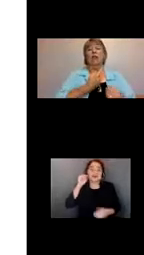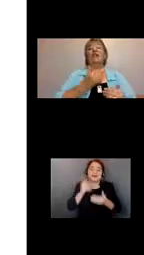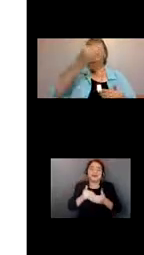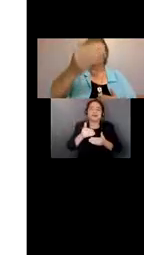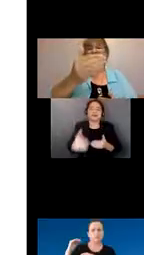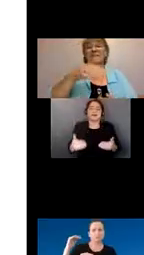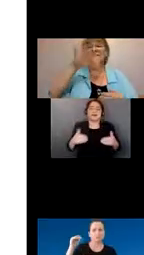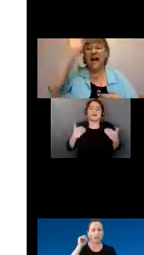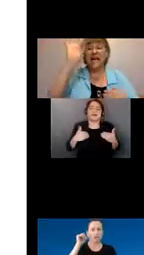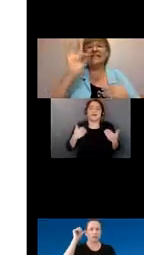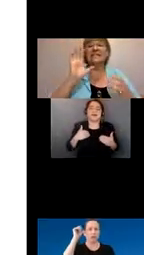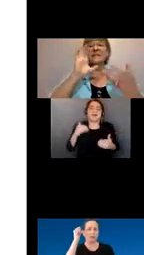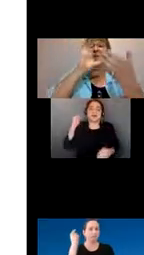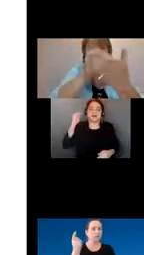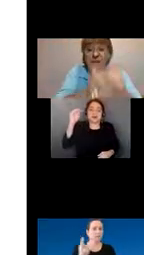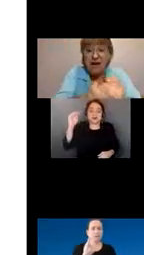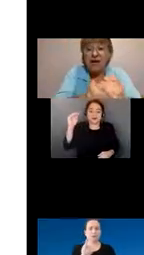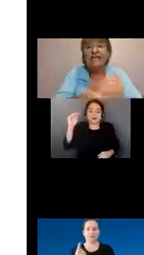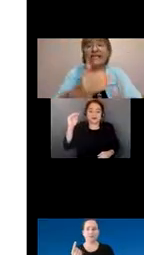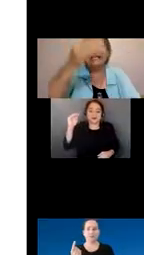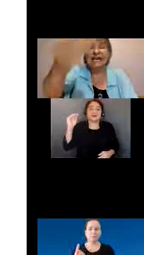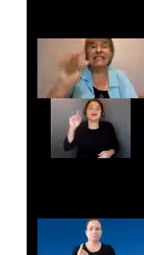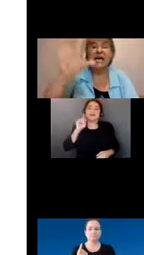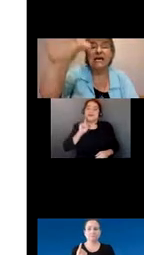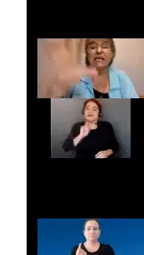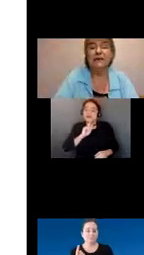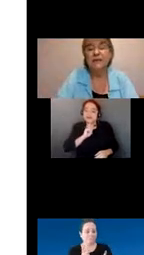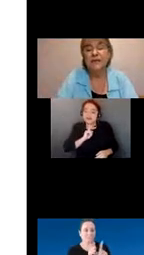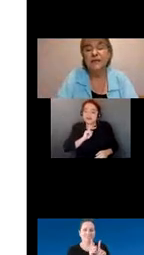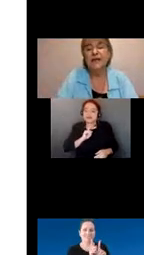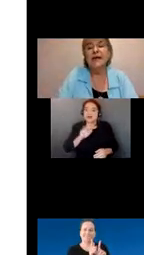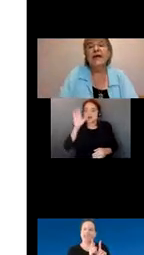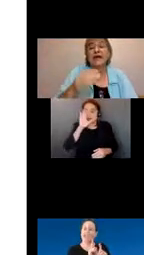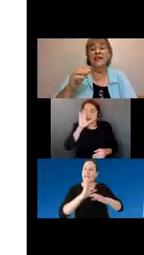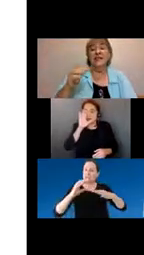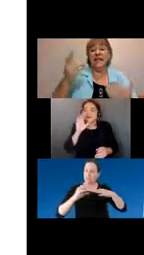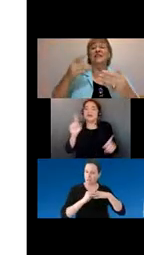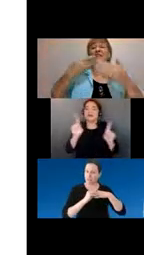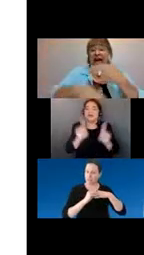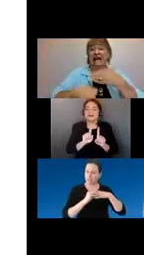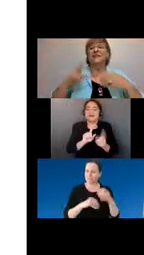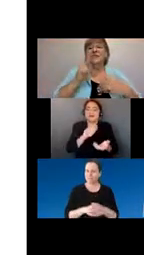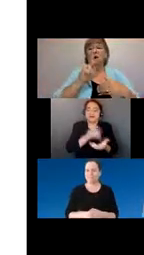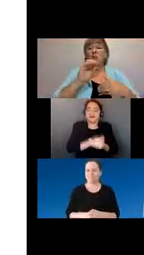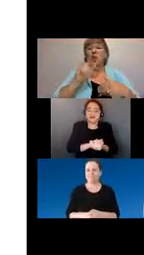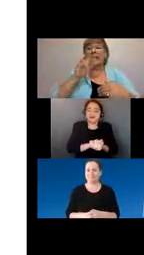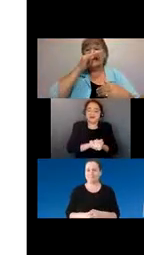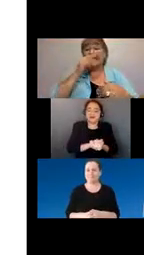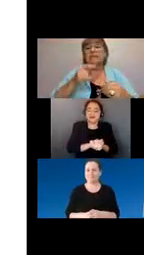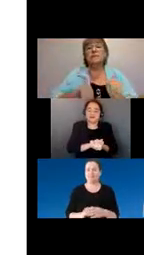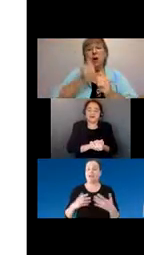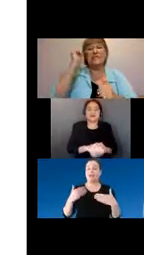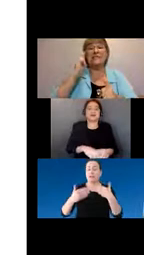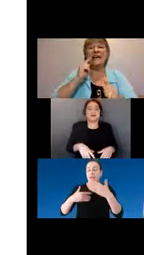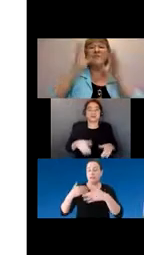single, then finds, gets married, the next slide. Then they have the CODA